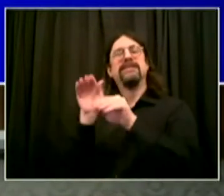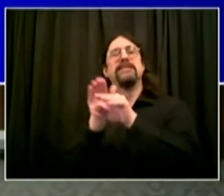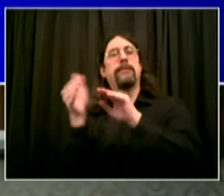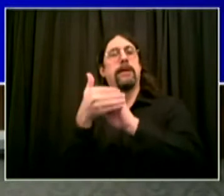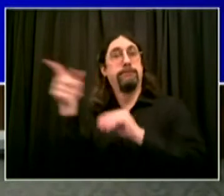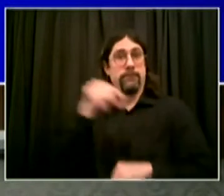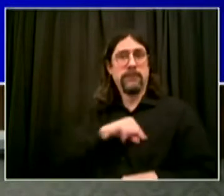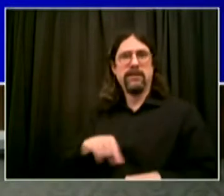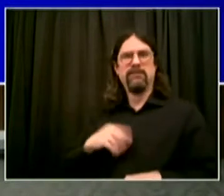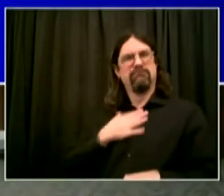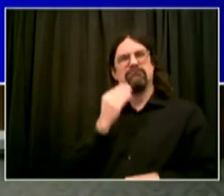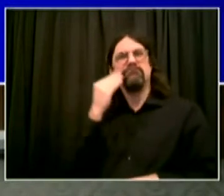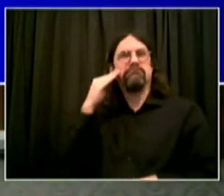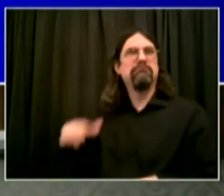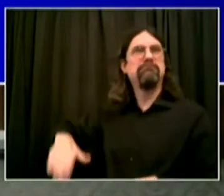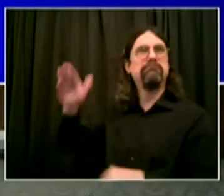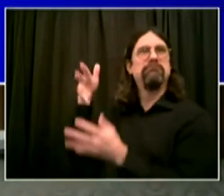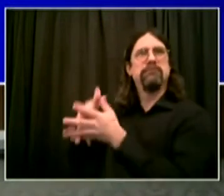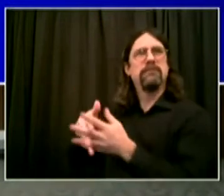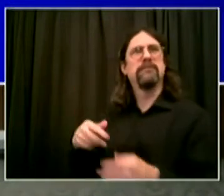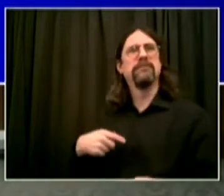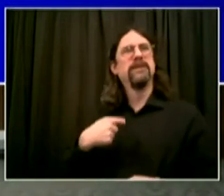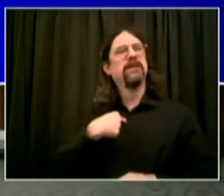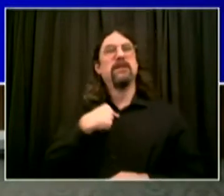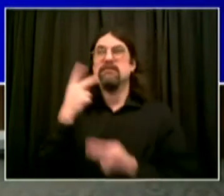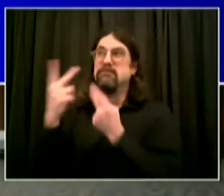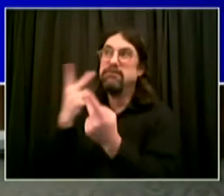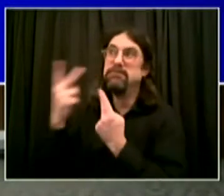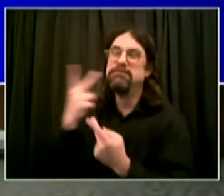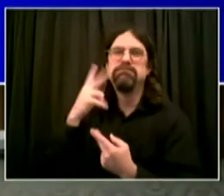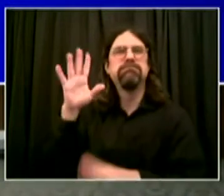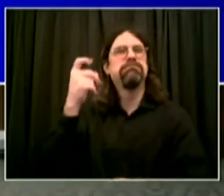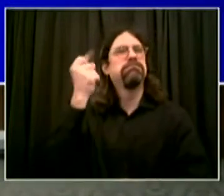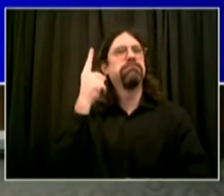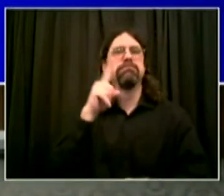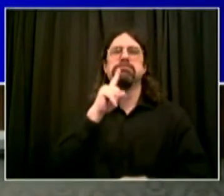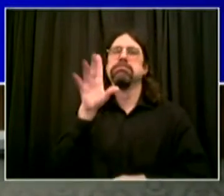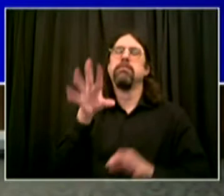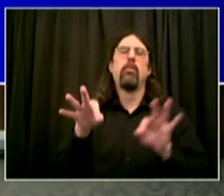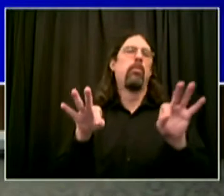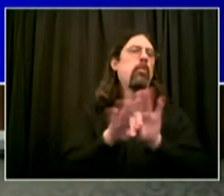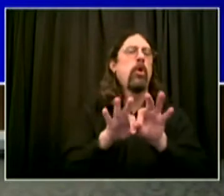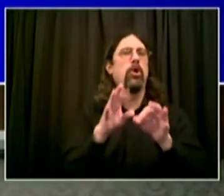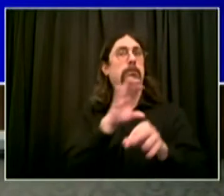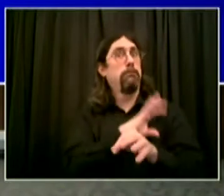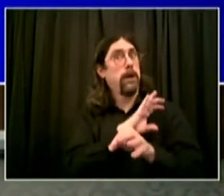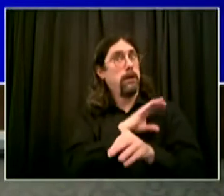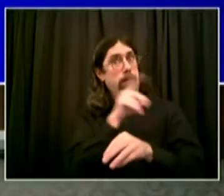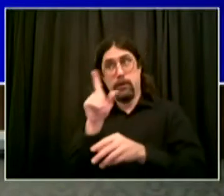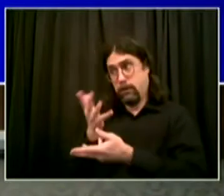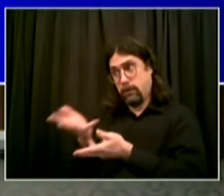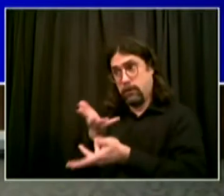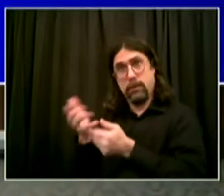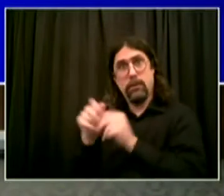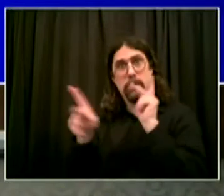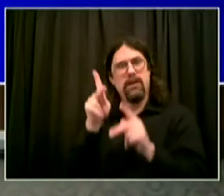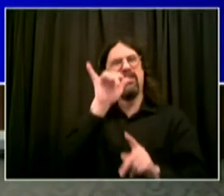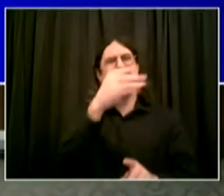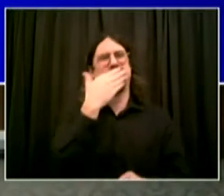true public safety without public confidence in our police department. Community policing must